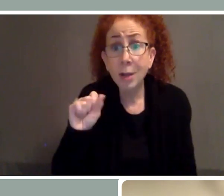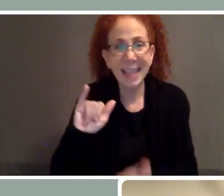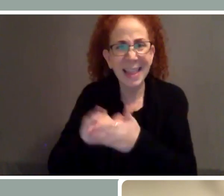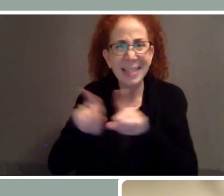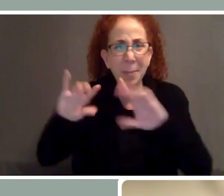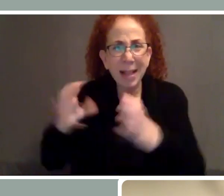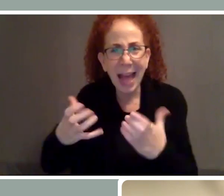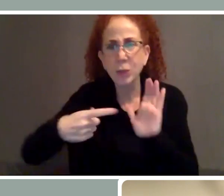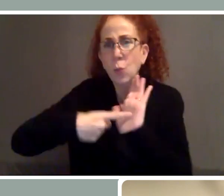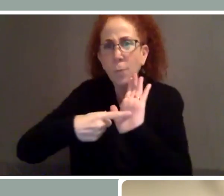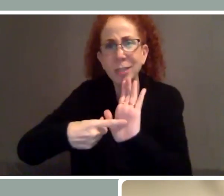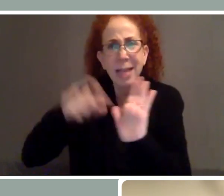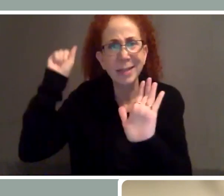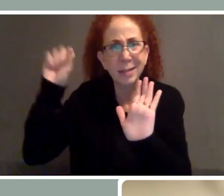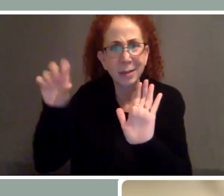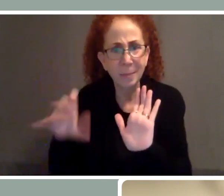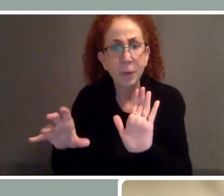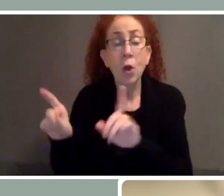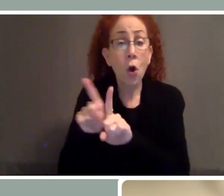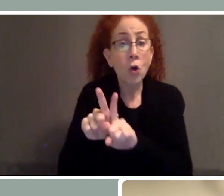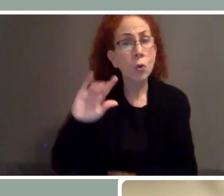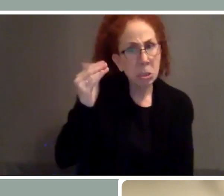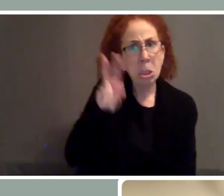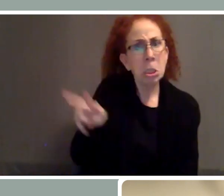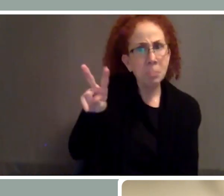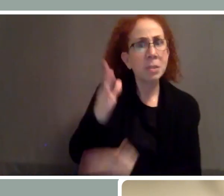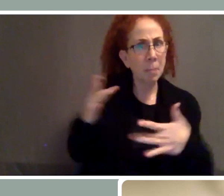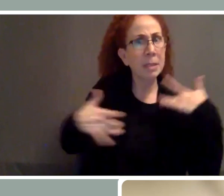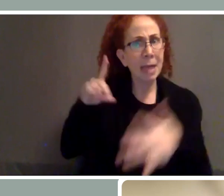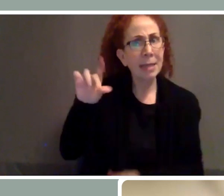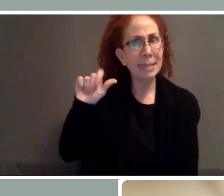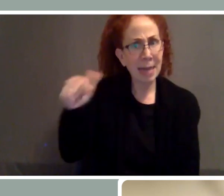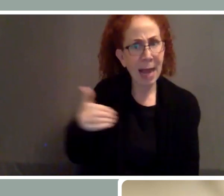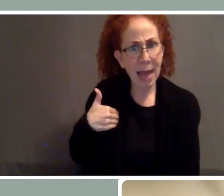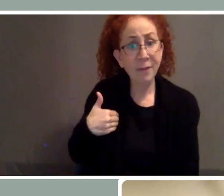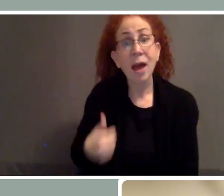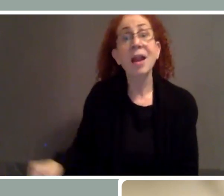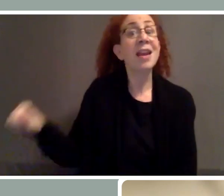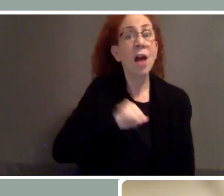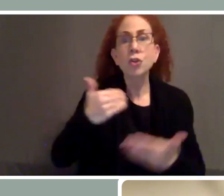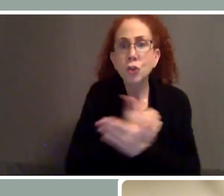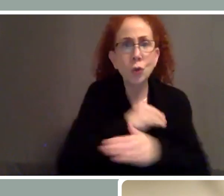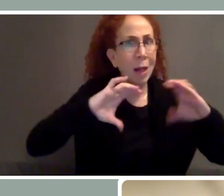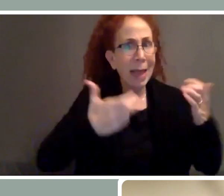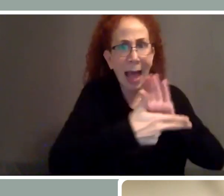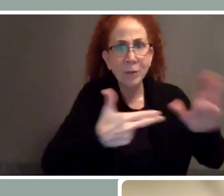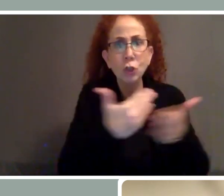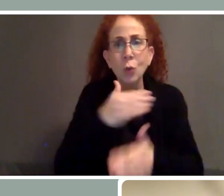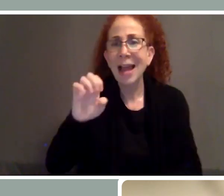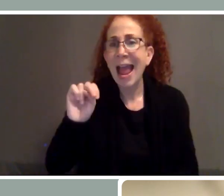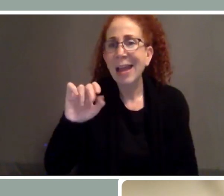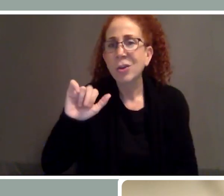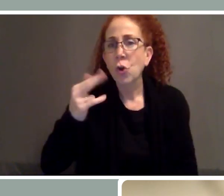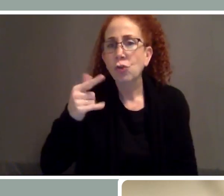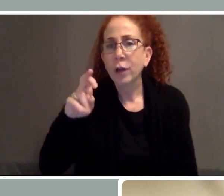were presented. That also looked like they have some exciting data. And then a whole new class of endocrine or